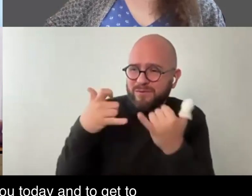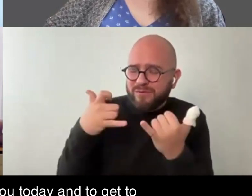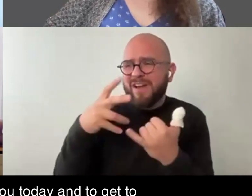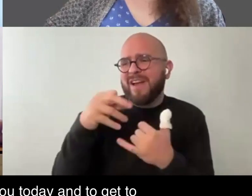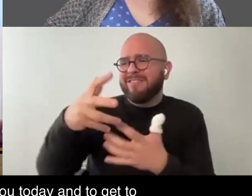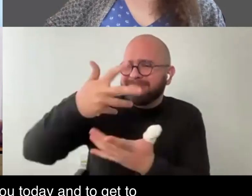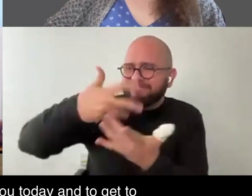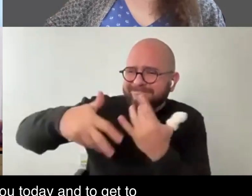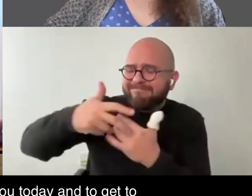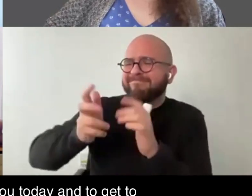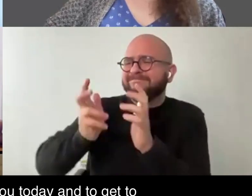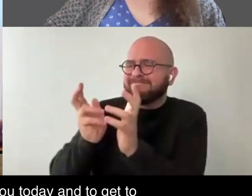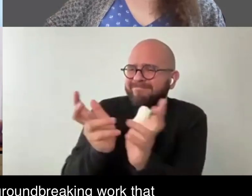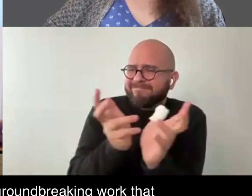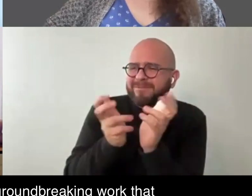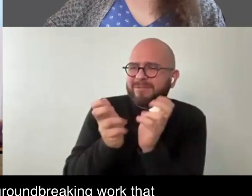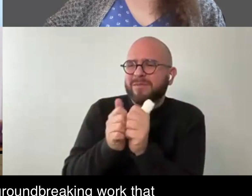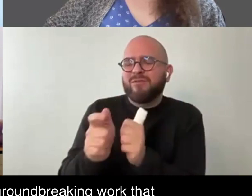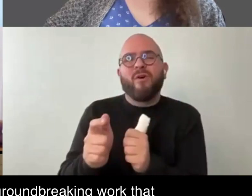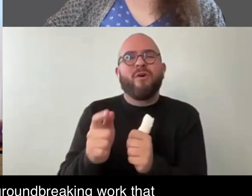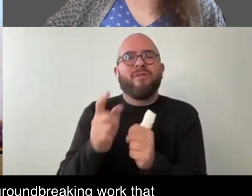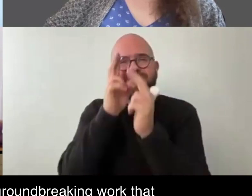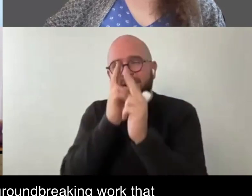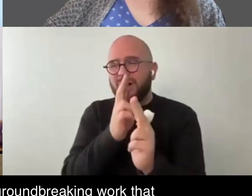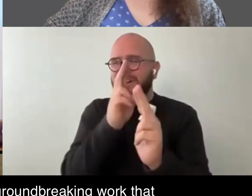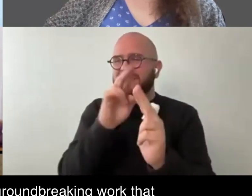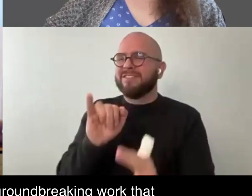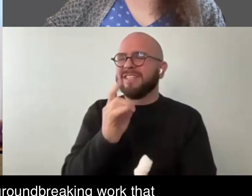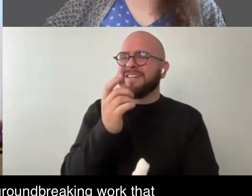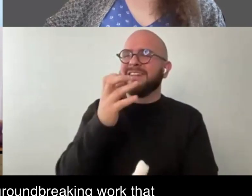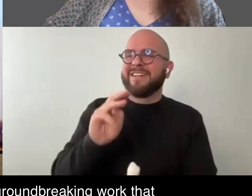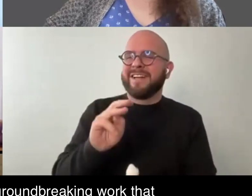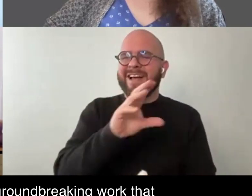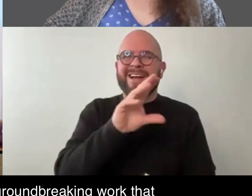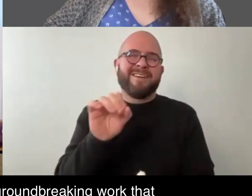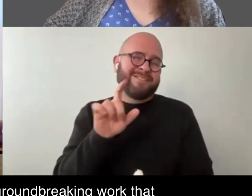in honor of JDAIM and all of the